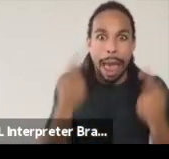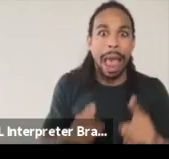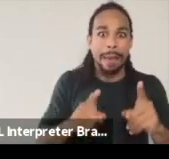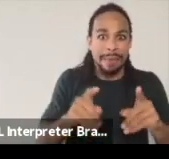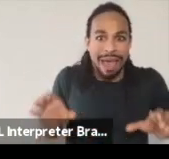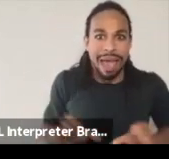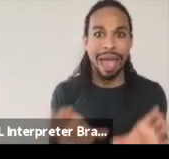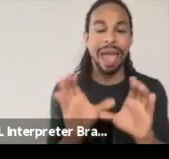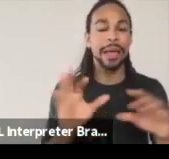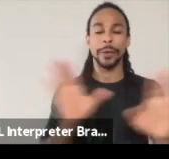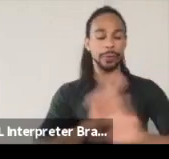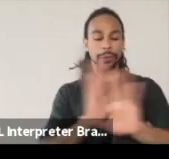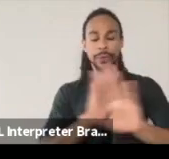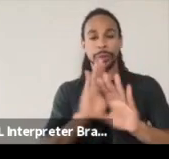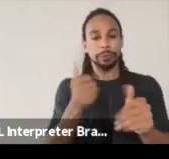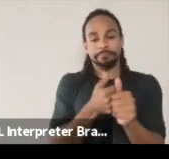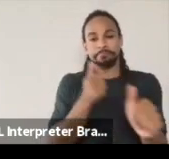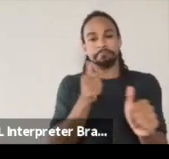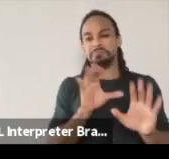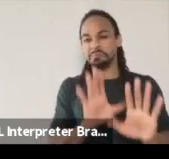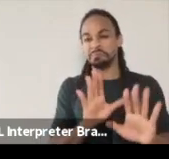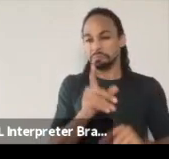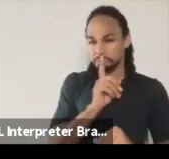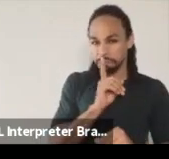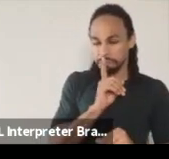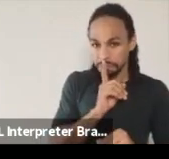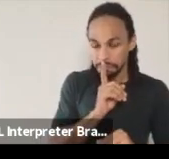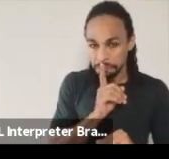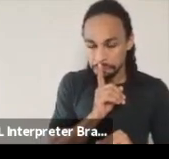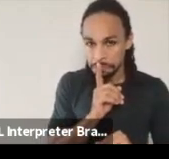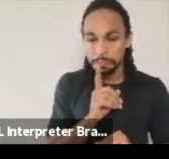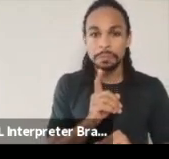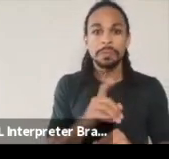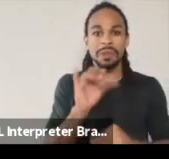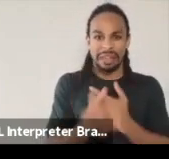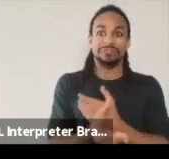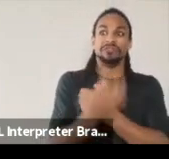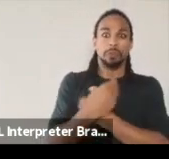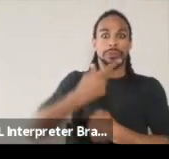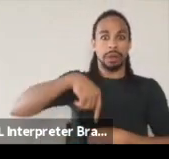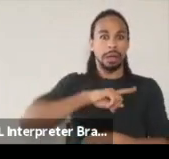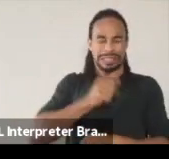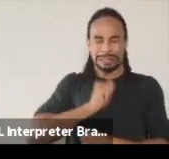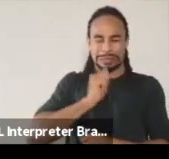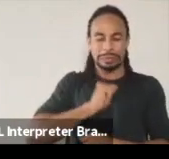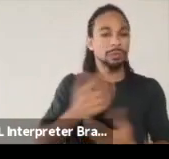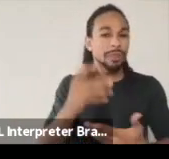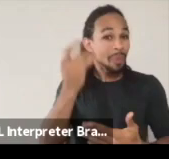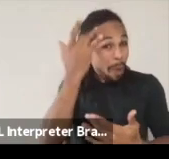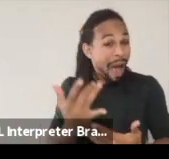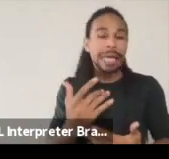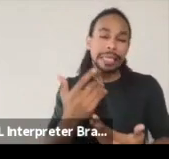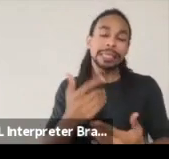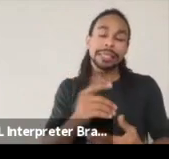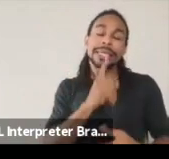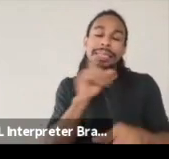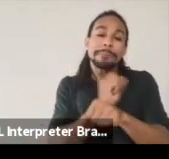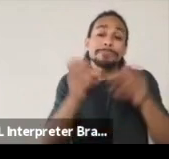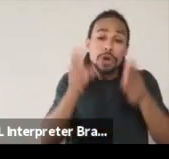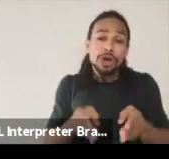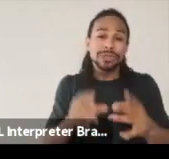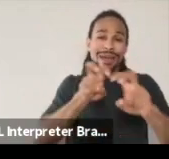sexual violence that we were forced to endure? And that's because we can't be together in circle. Normally, we would